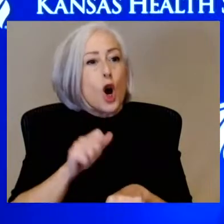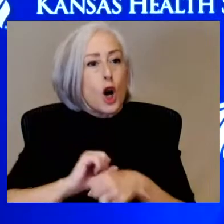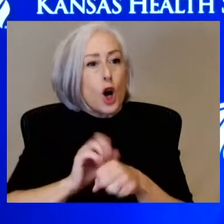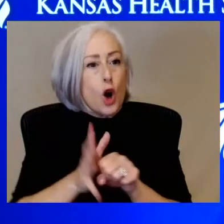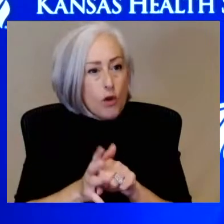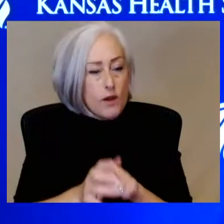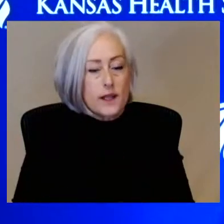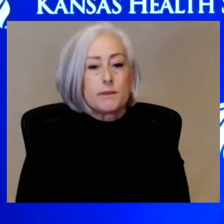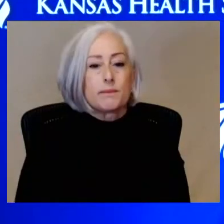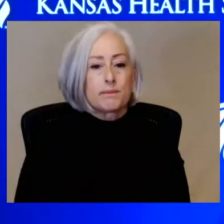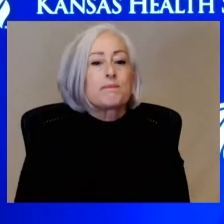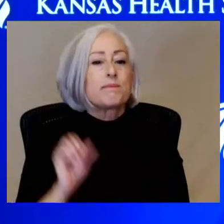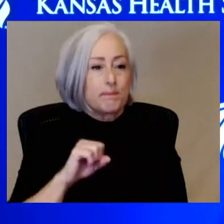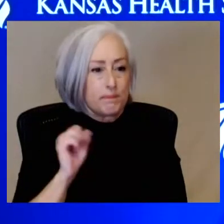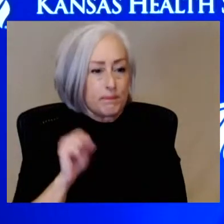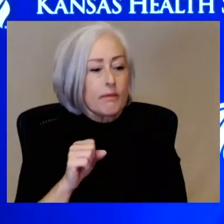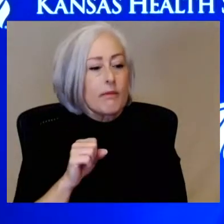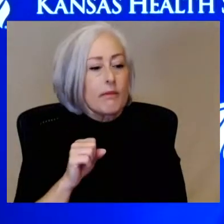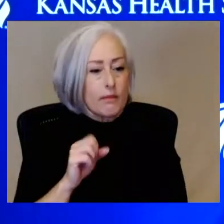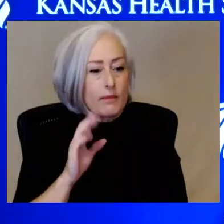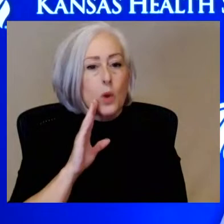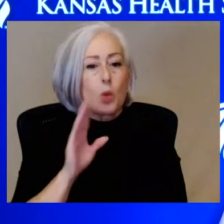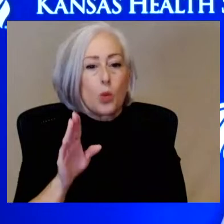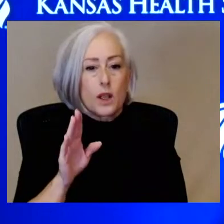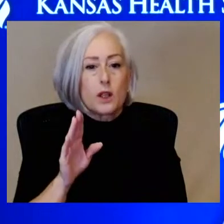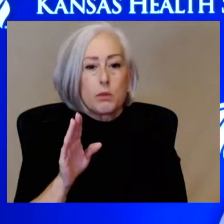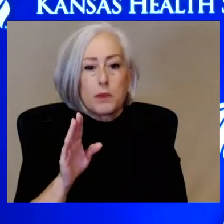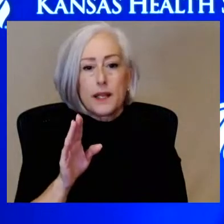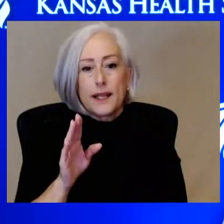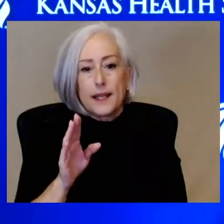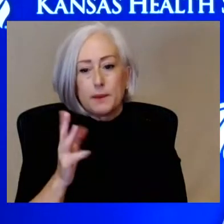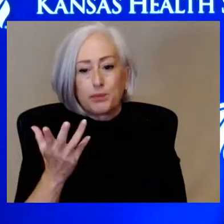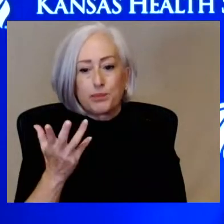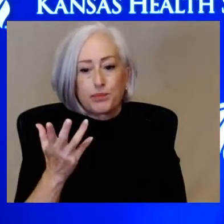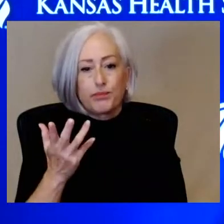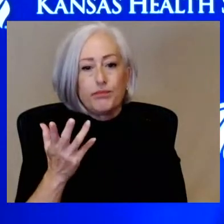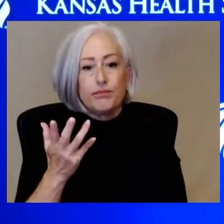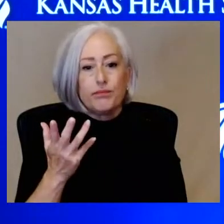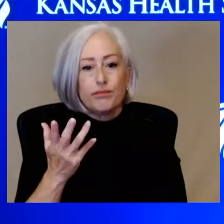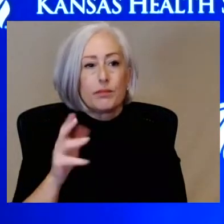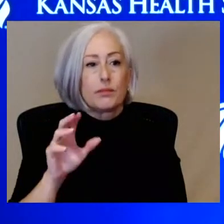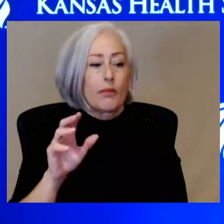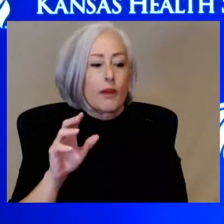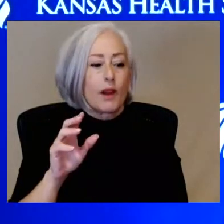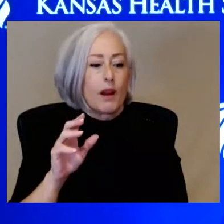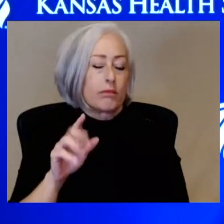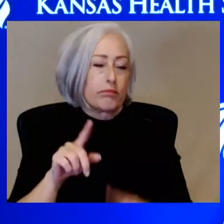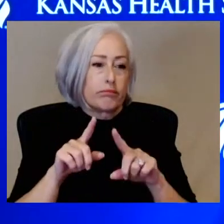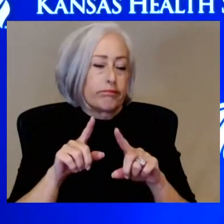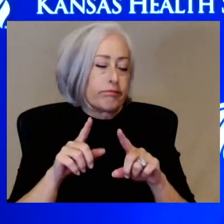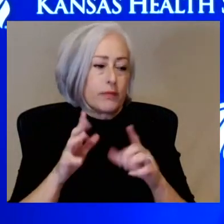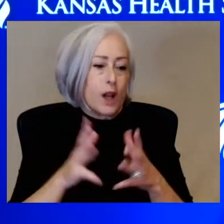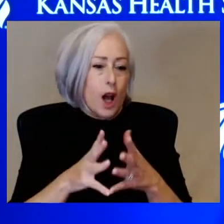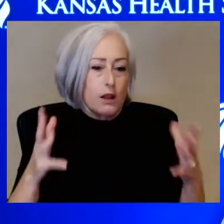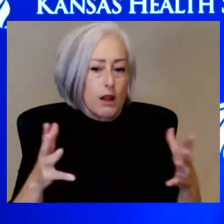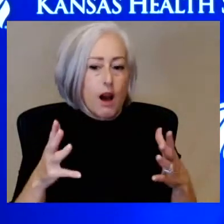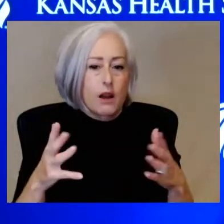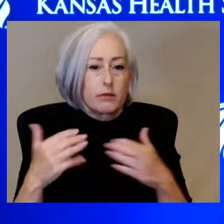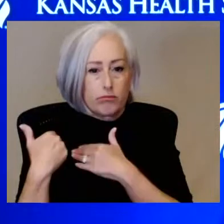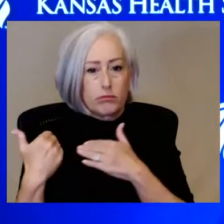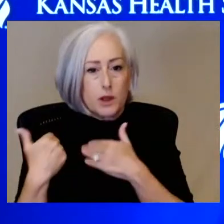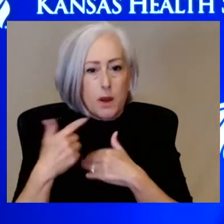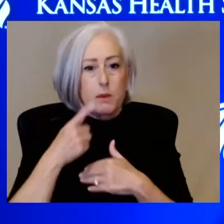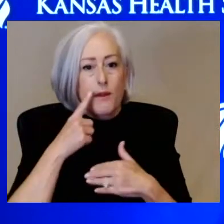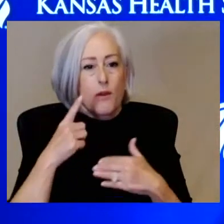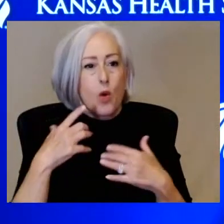significant strain or issue for the healthcare system, the healthcare delivery system moving forward.